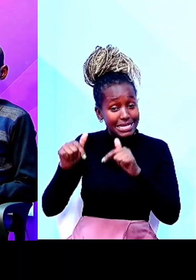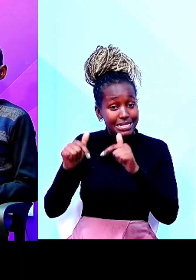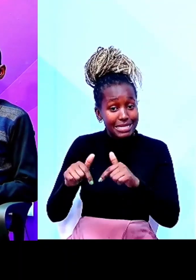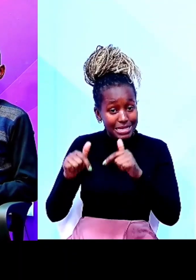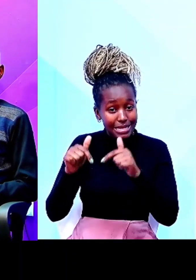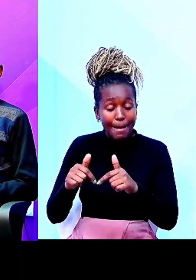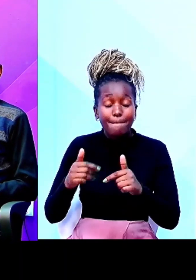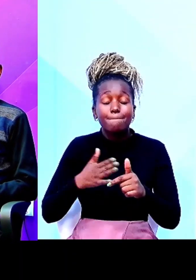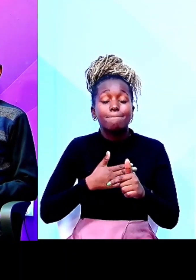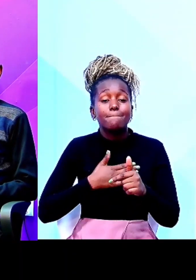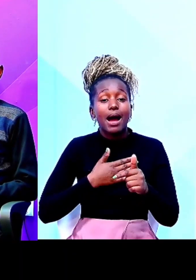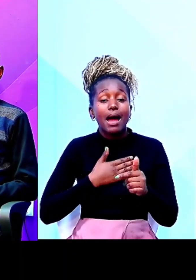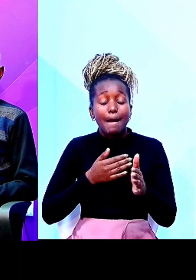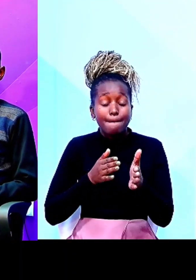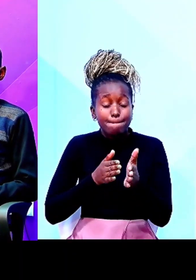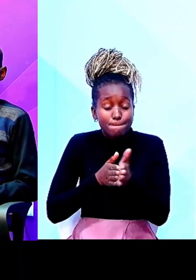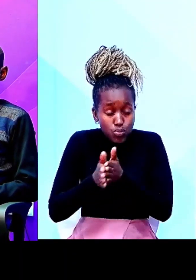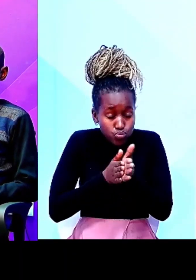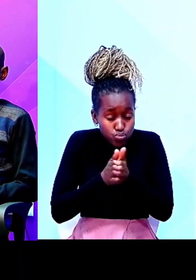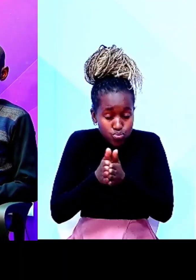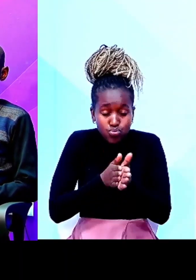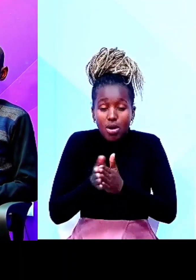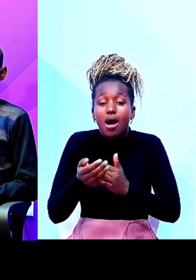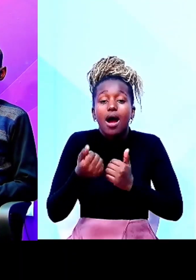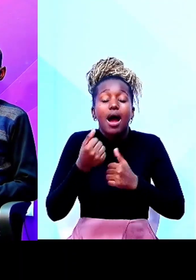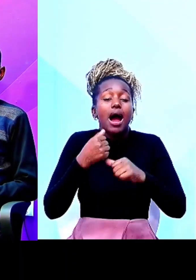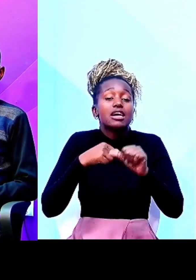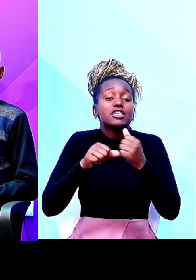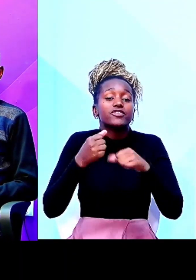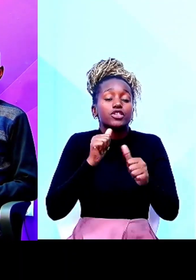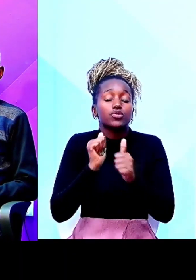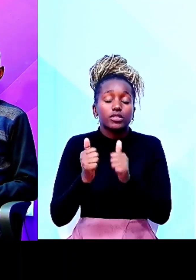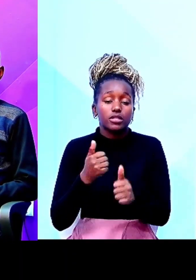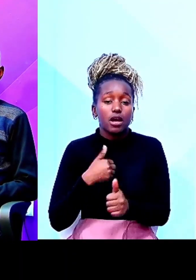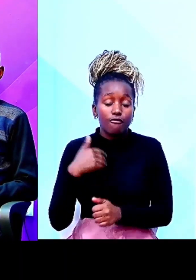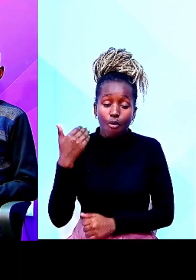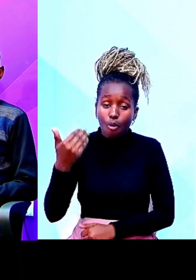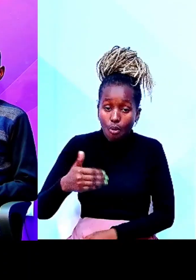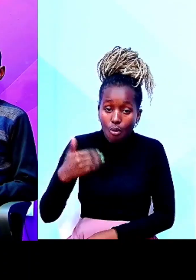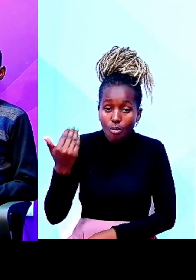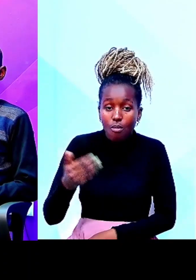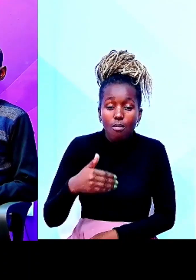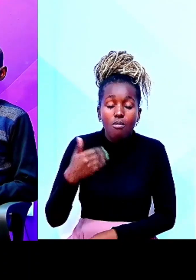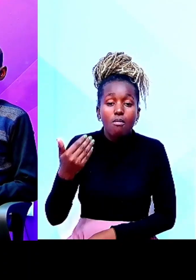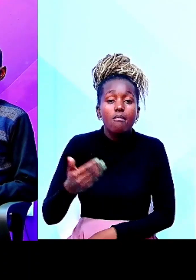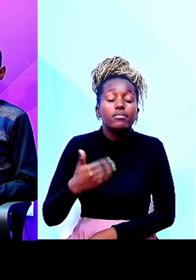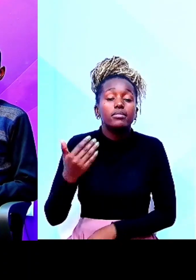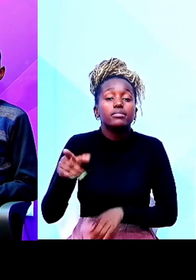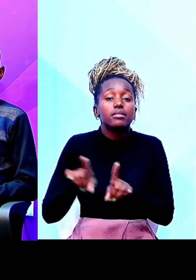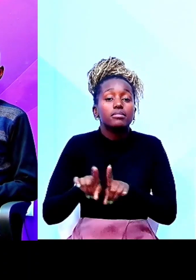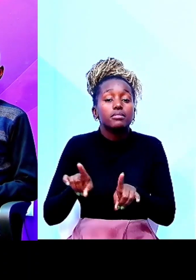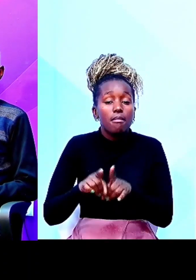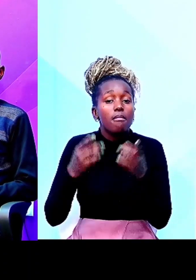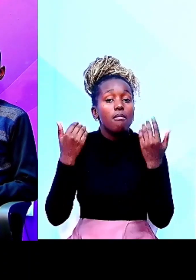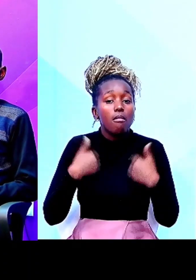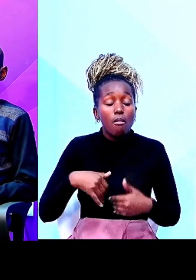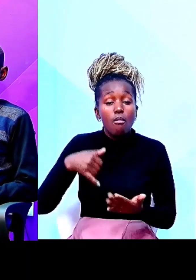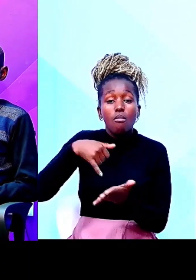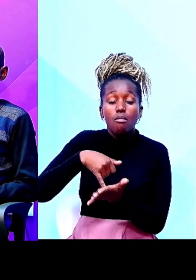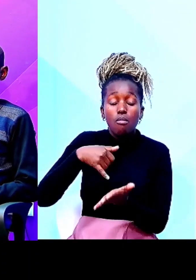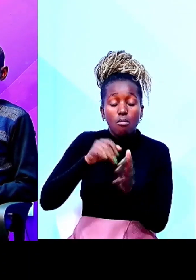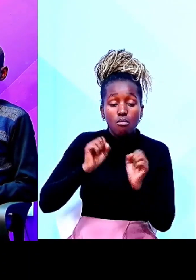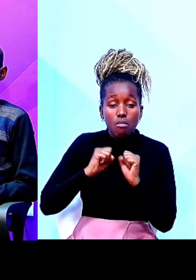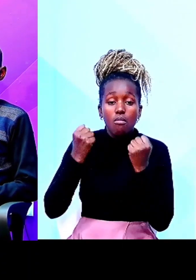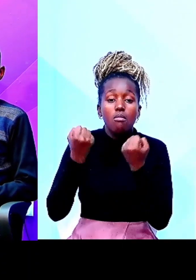passionate activity that I usually do when I engage the society